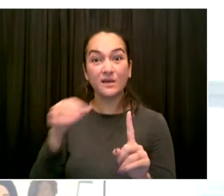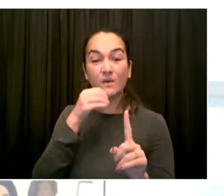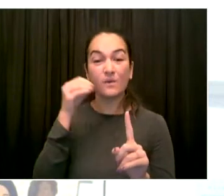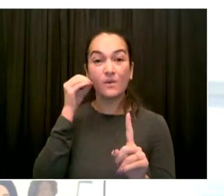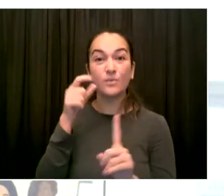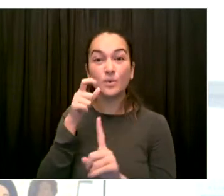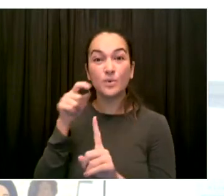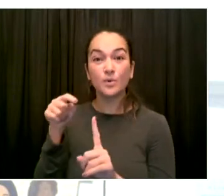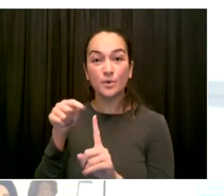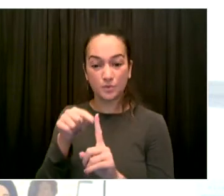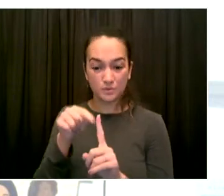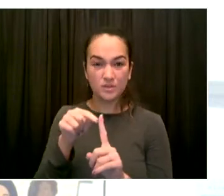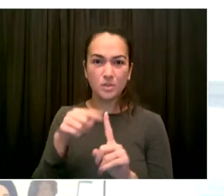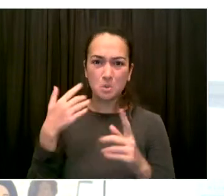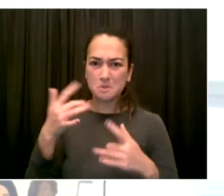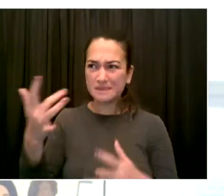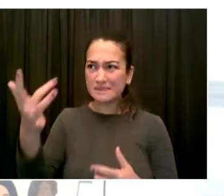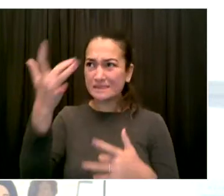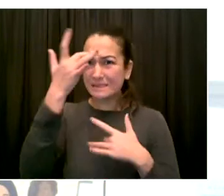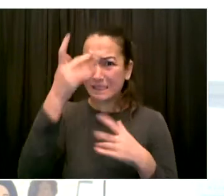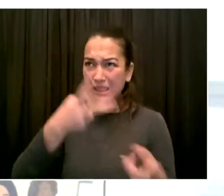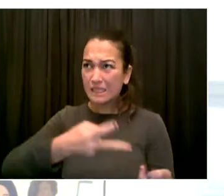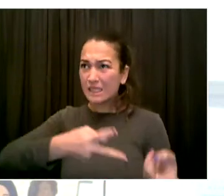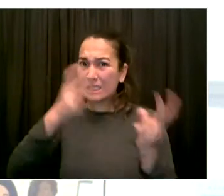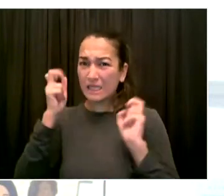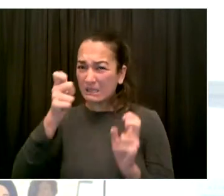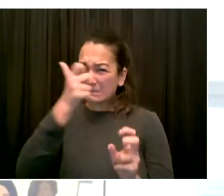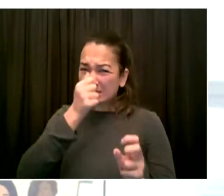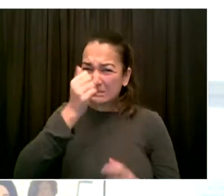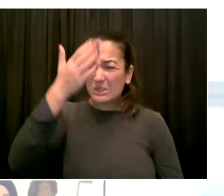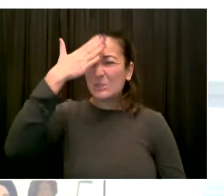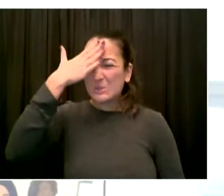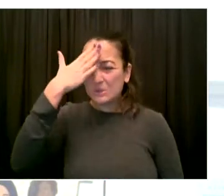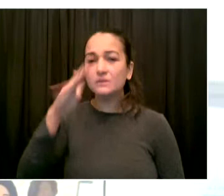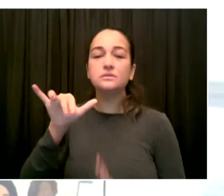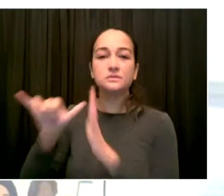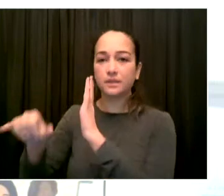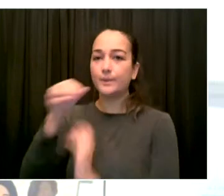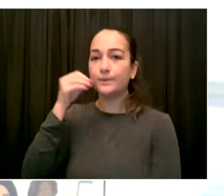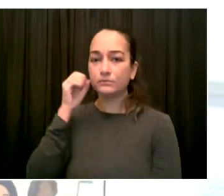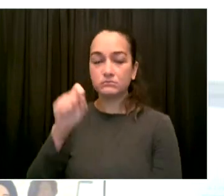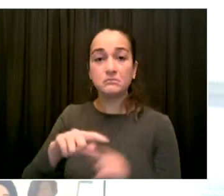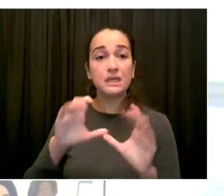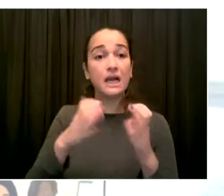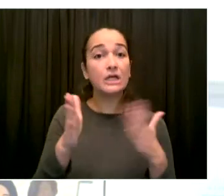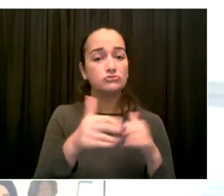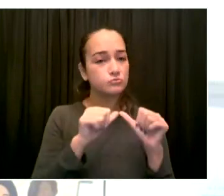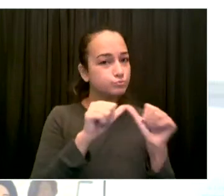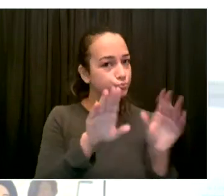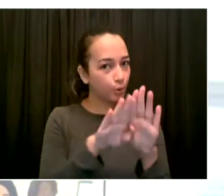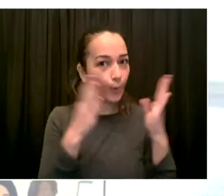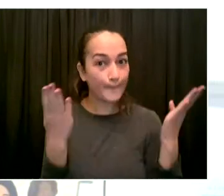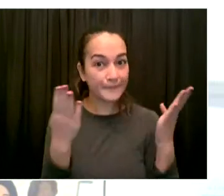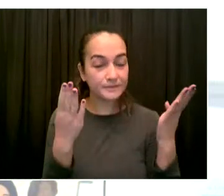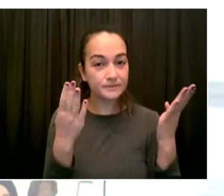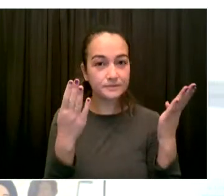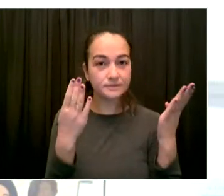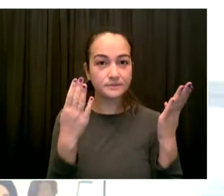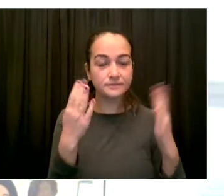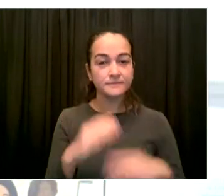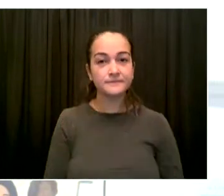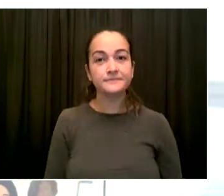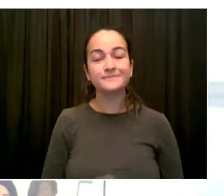case in the classroom. And those are kids who are either within 3 feet or